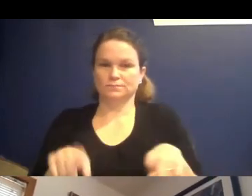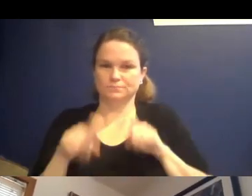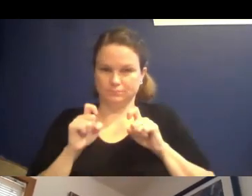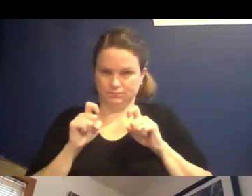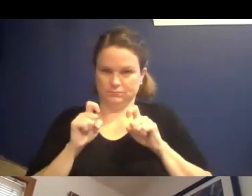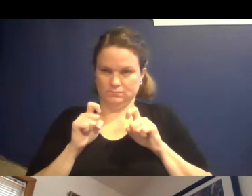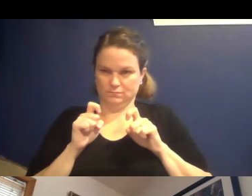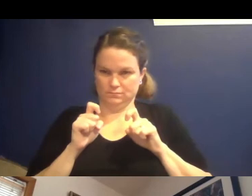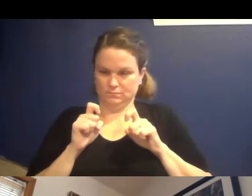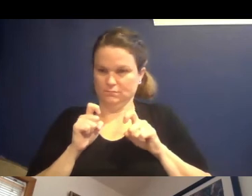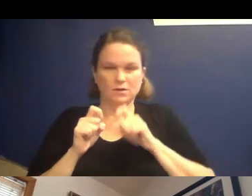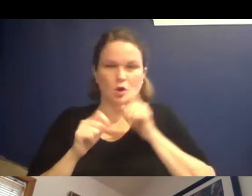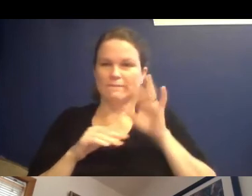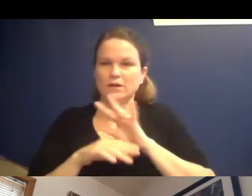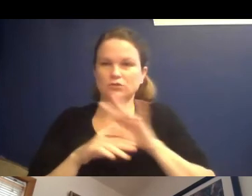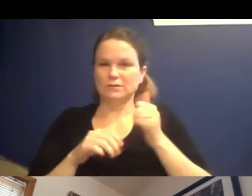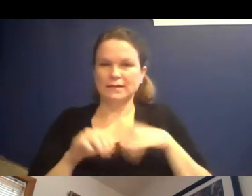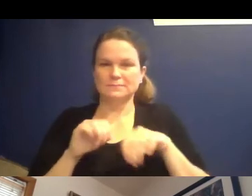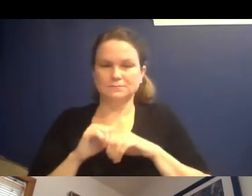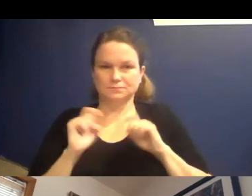close to their bodies.